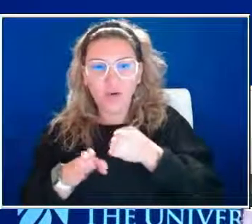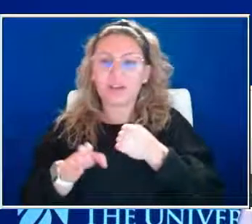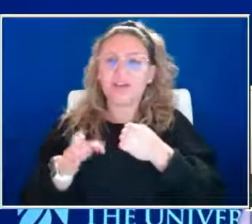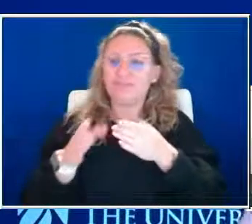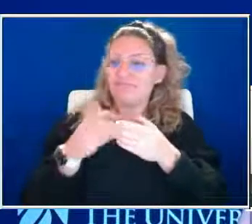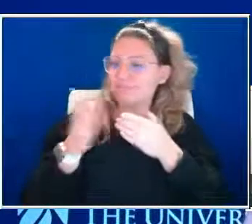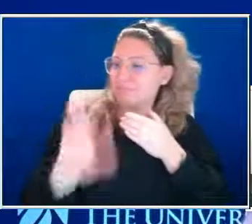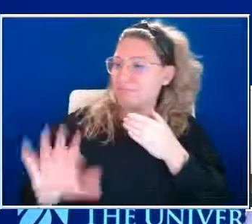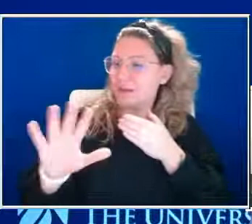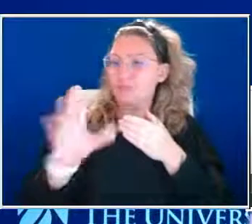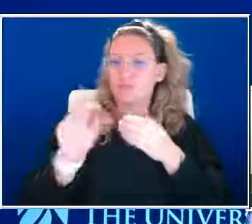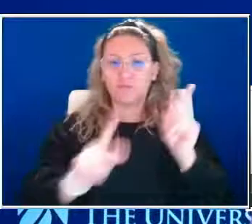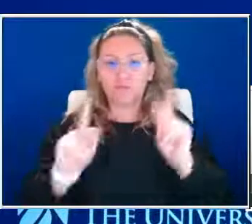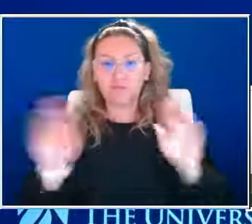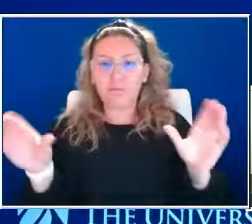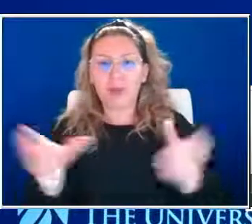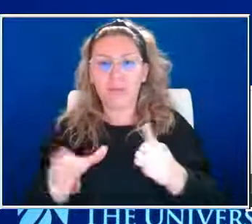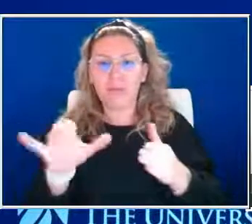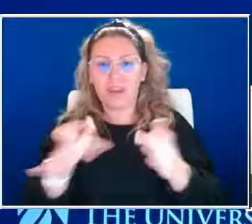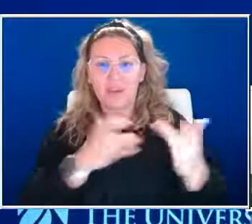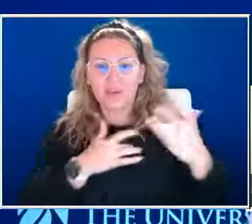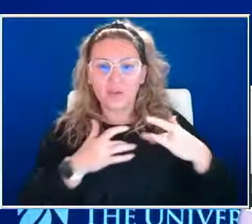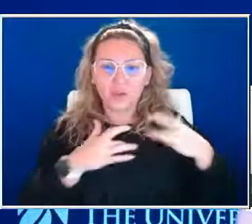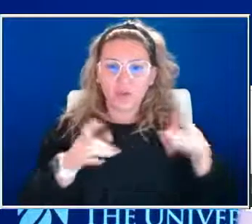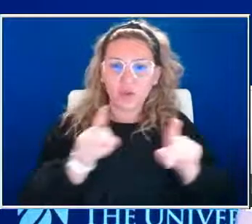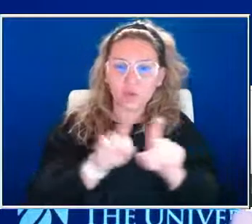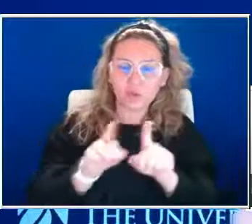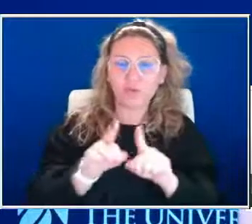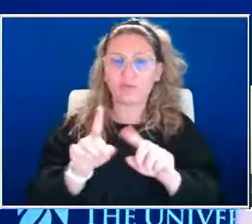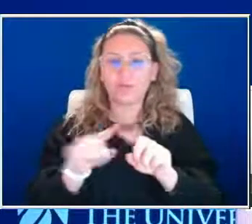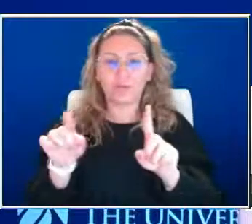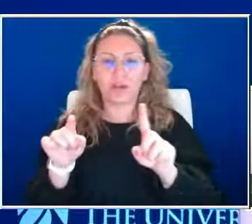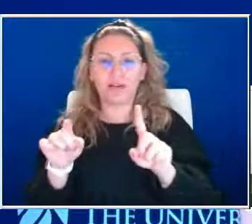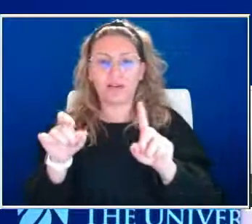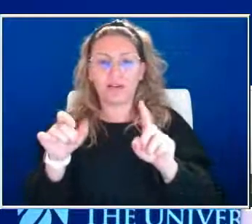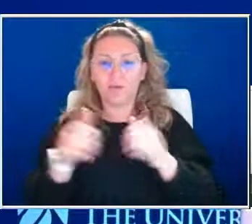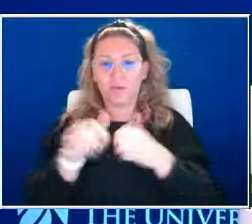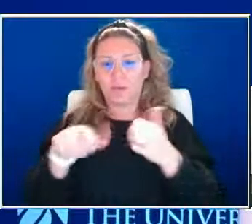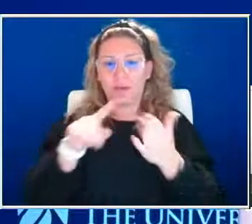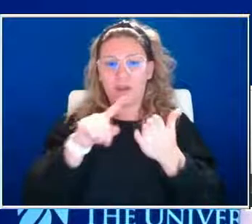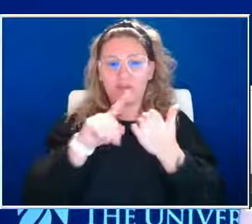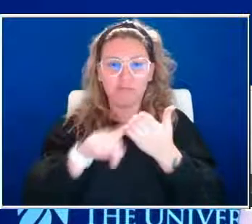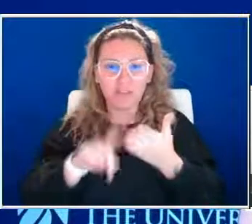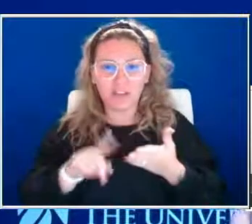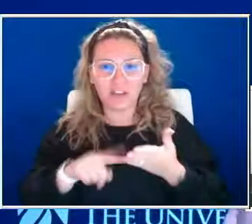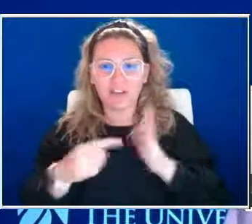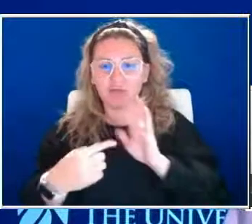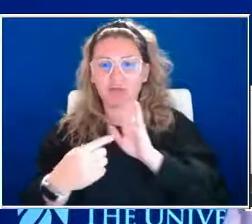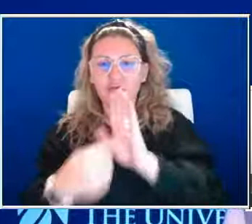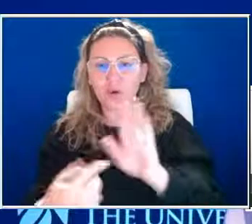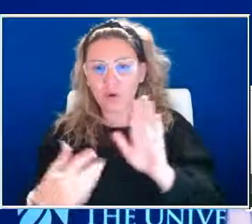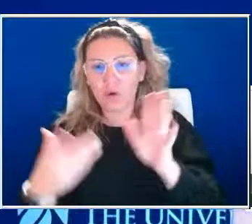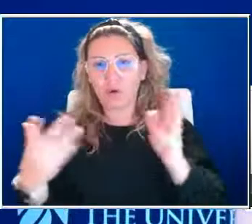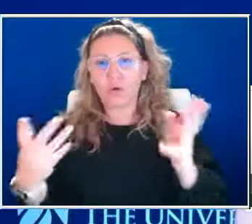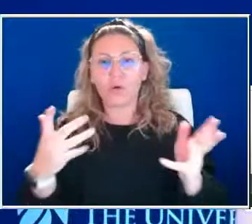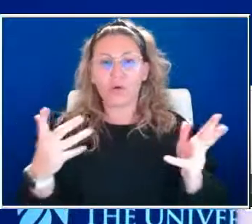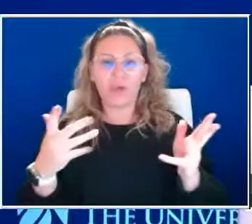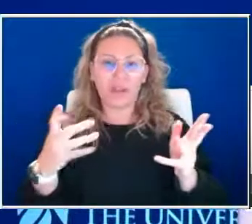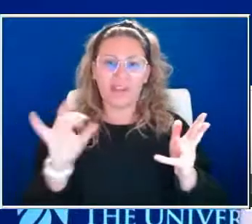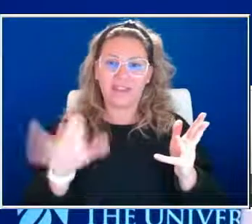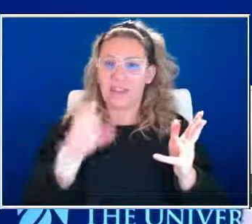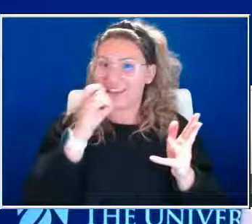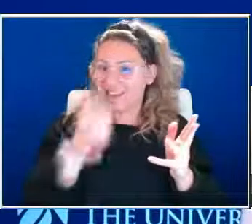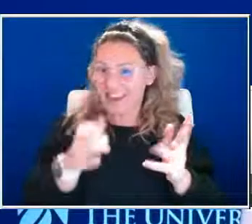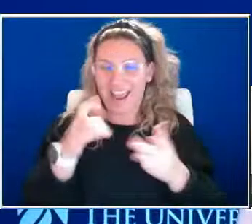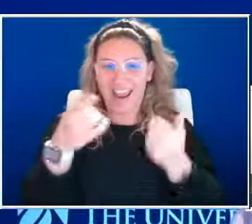populations having that concern as well. But what this research showed here was that was not the case, that